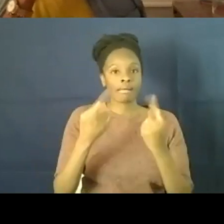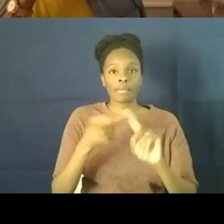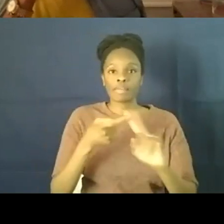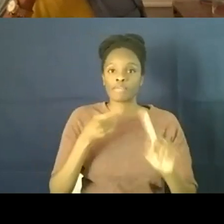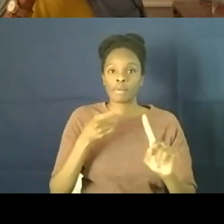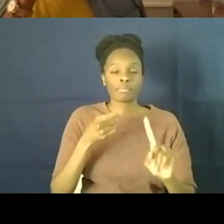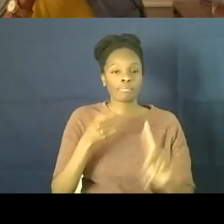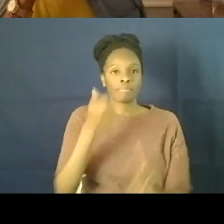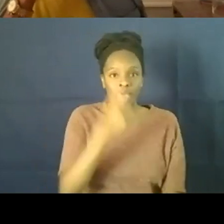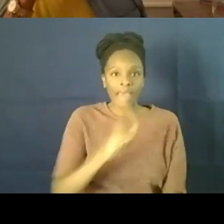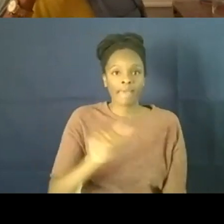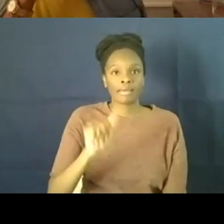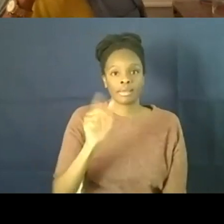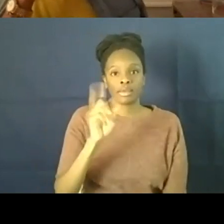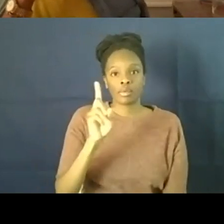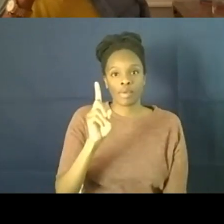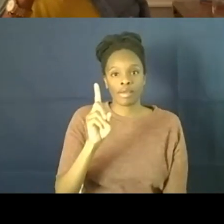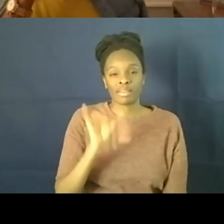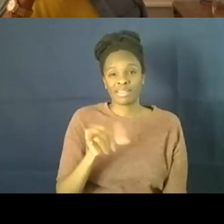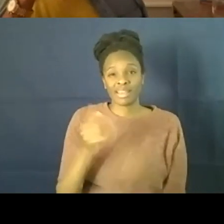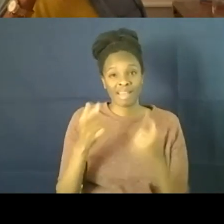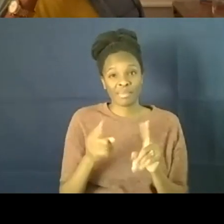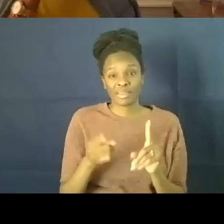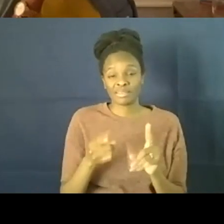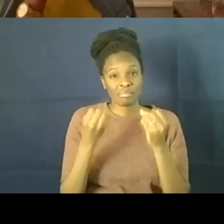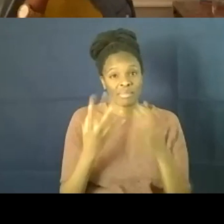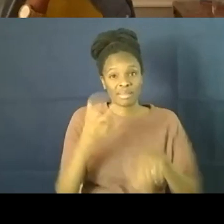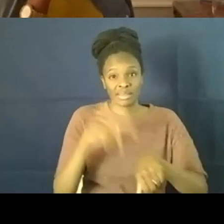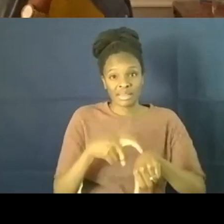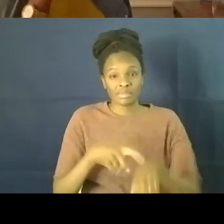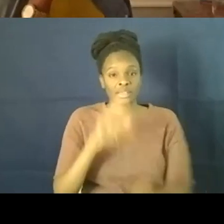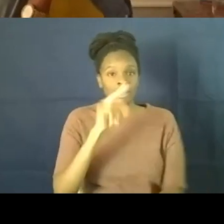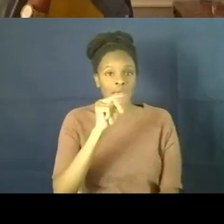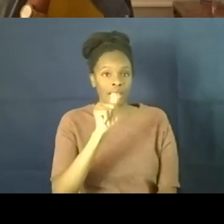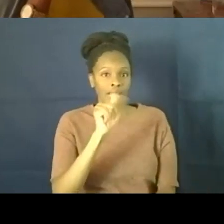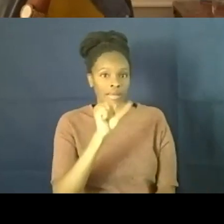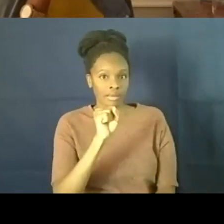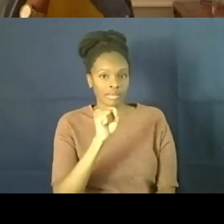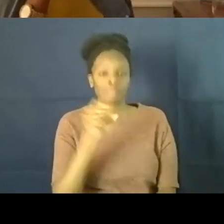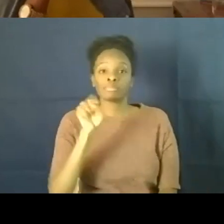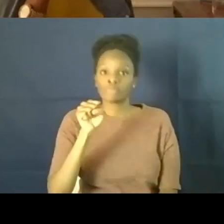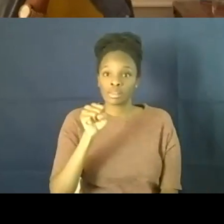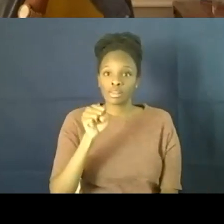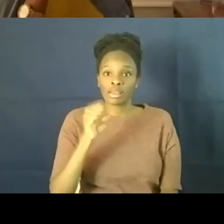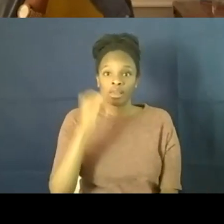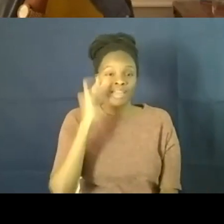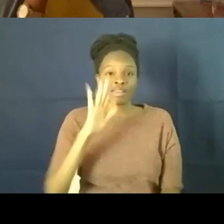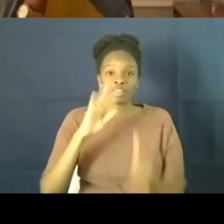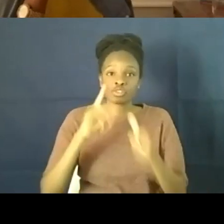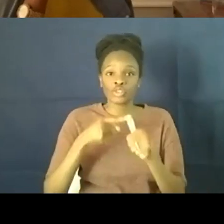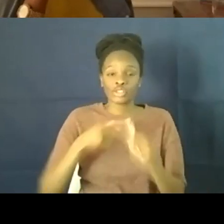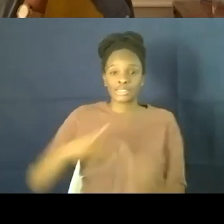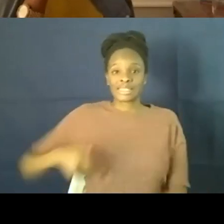and time again throughout all three. Yeah, and the other thing is that he is, even if he, like, his initial instinct is to say